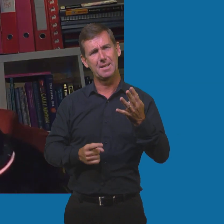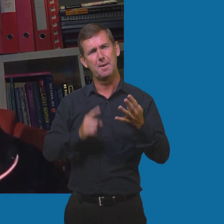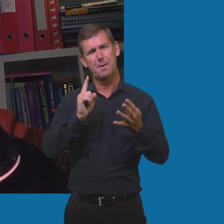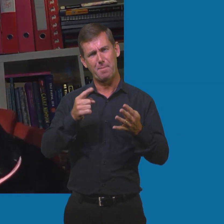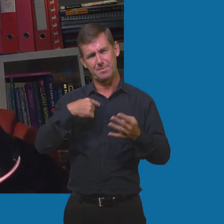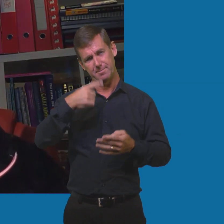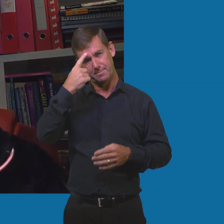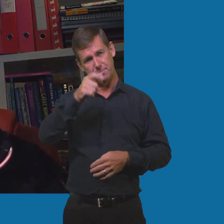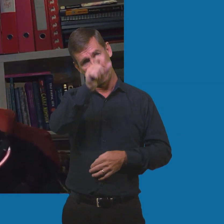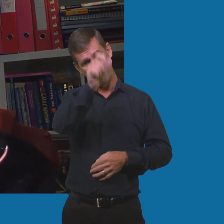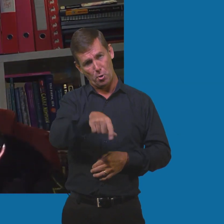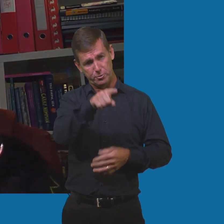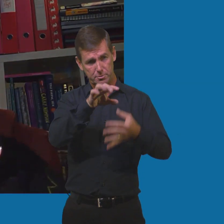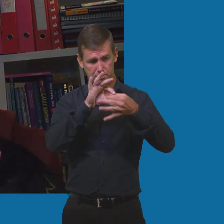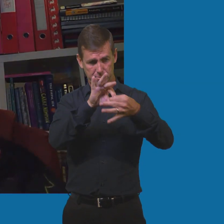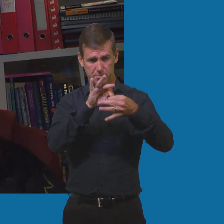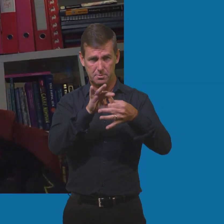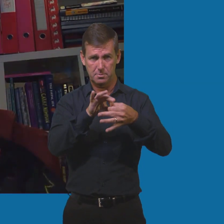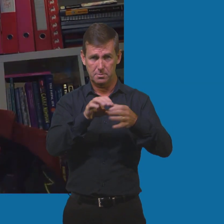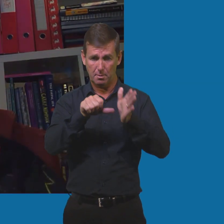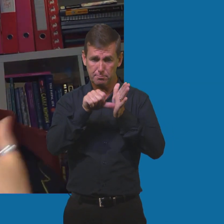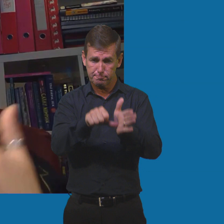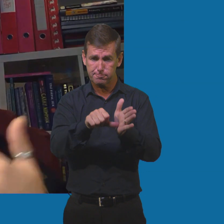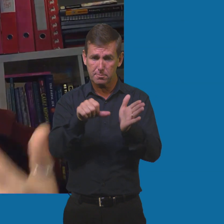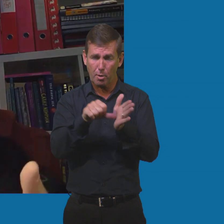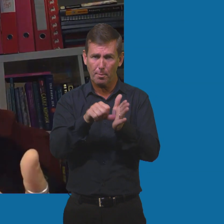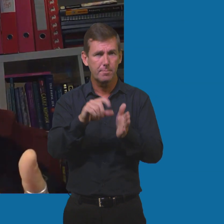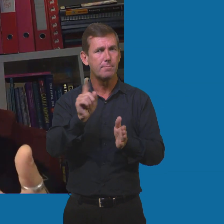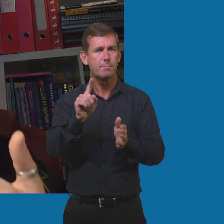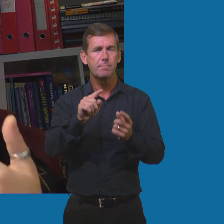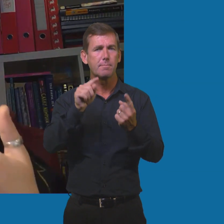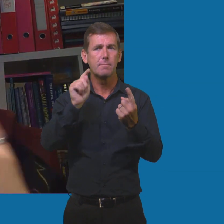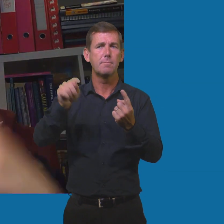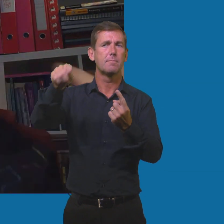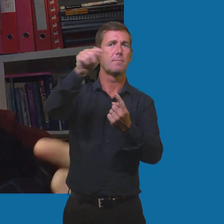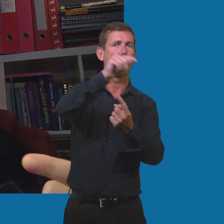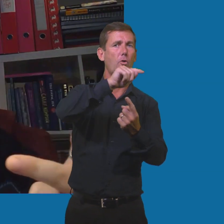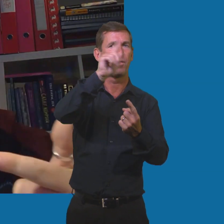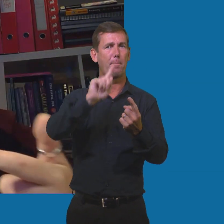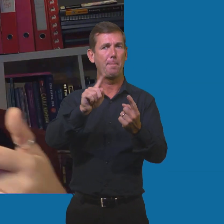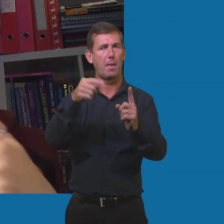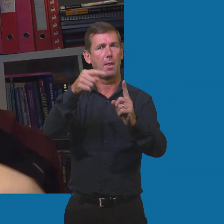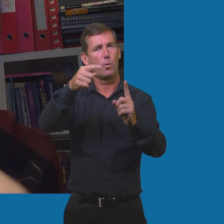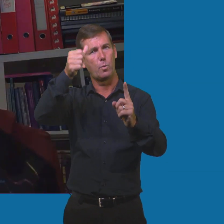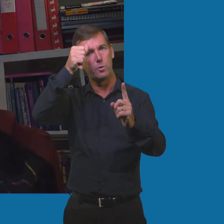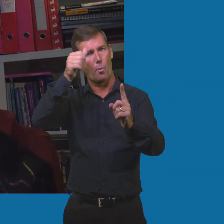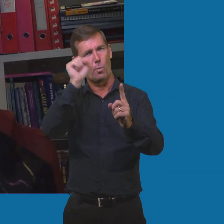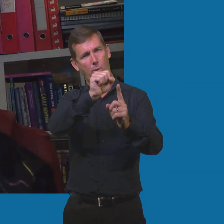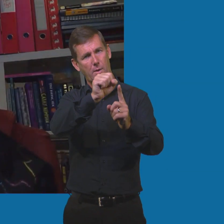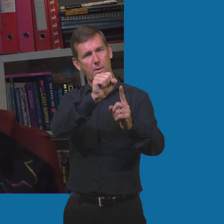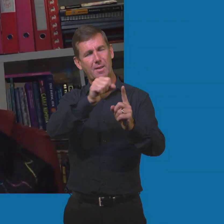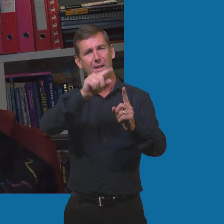I'm dating that I have the challenges with. It's the assumptions other people who know that person make about